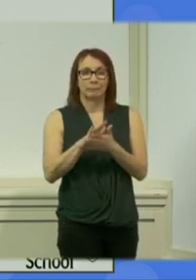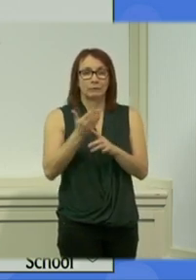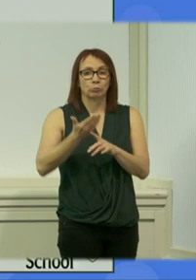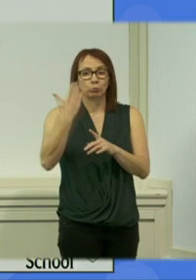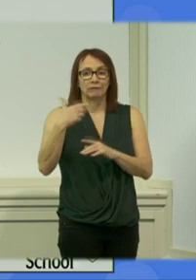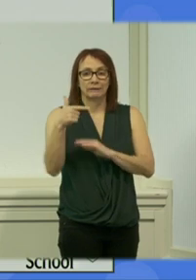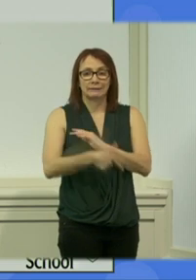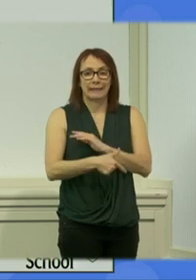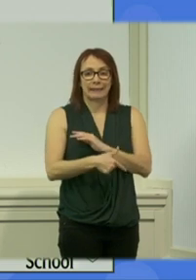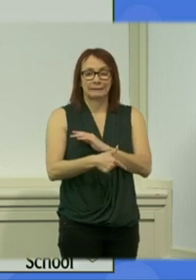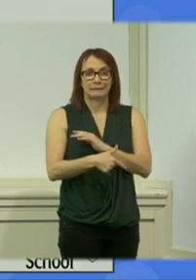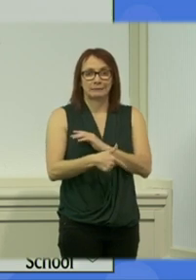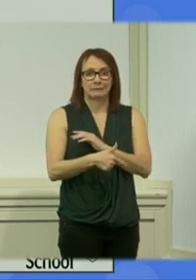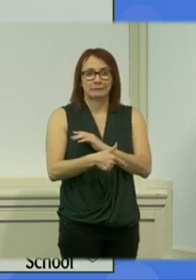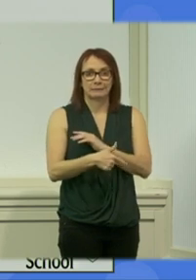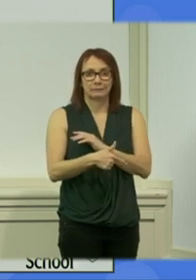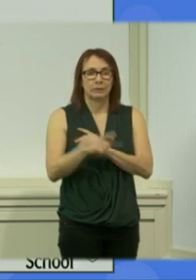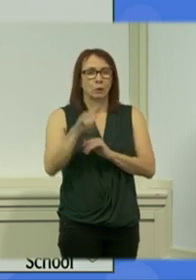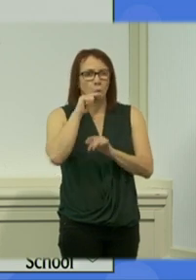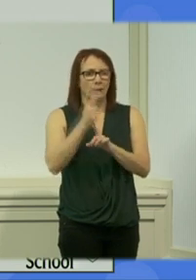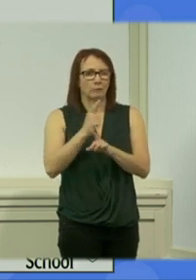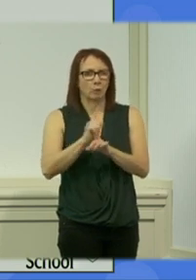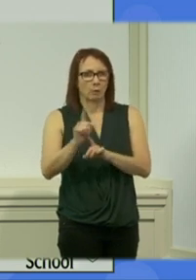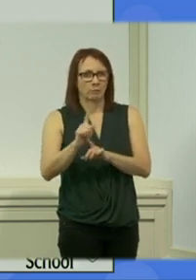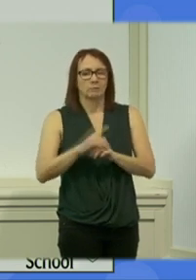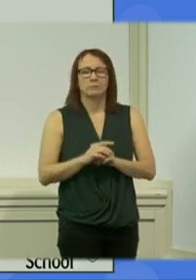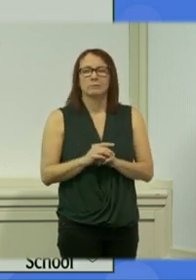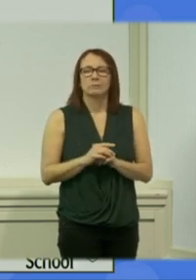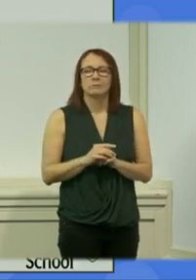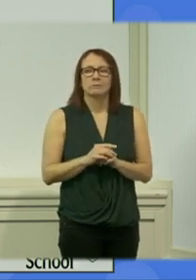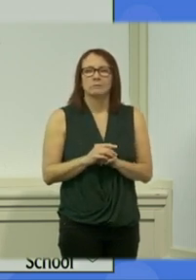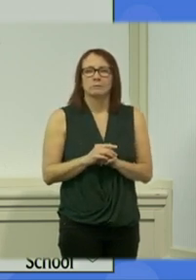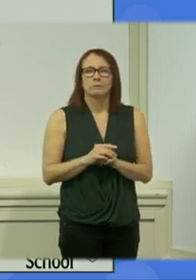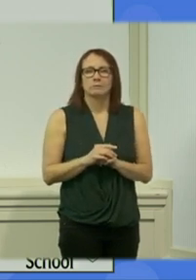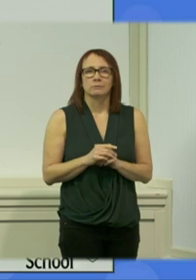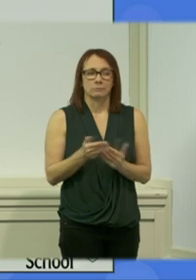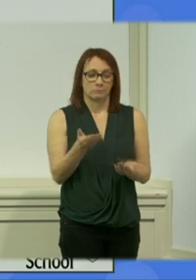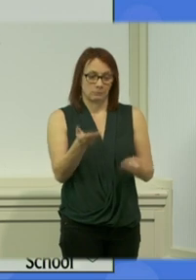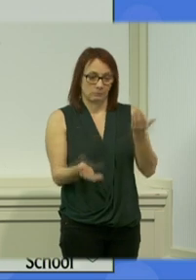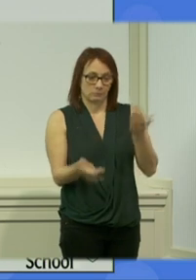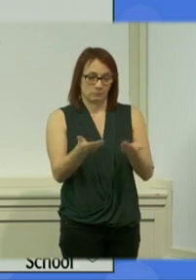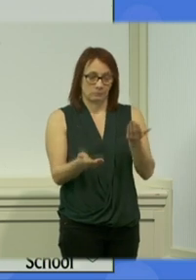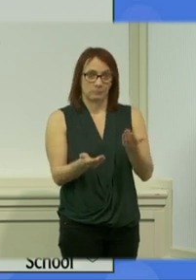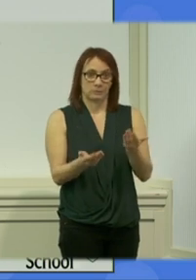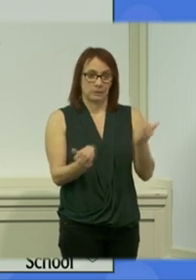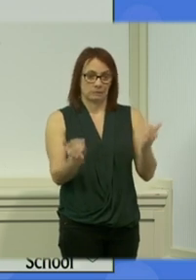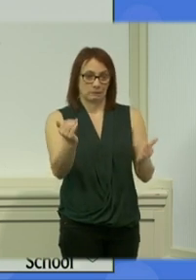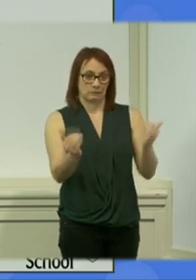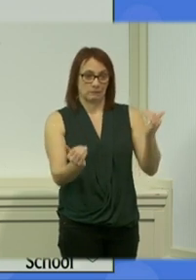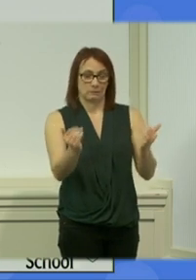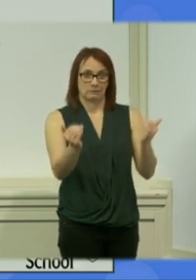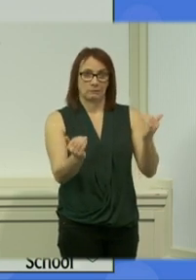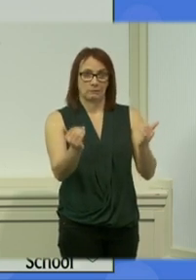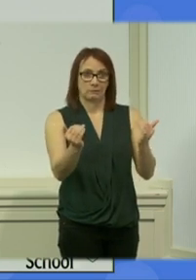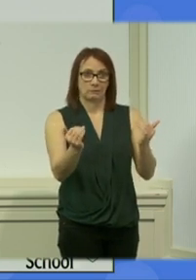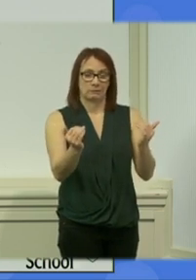debt that you've incurred. And I'll talk quite a bit about that in a minute. The difference between those two